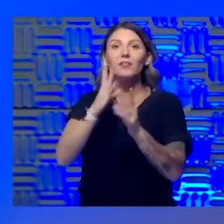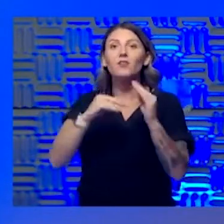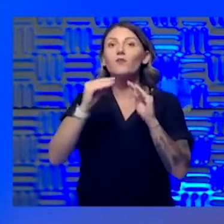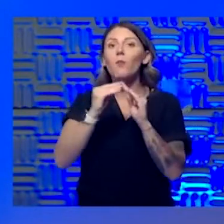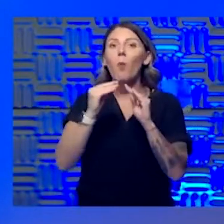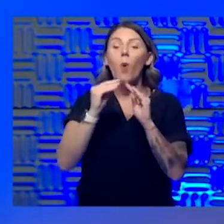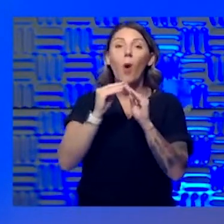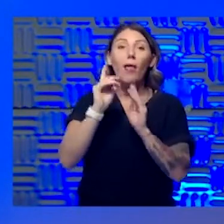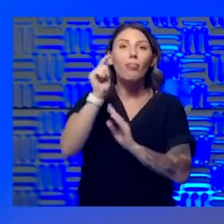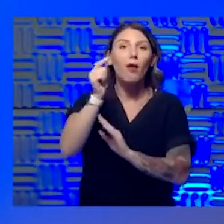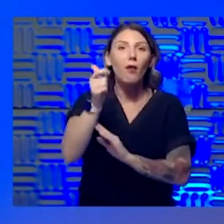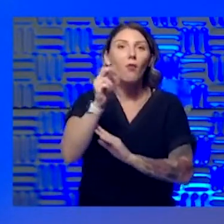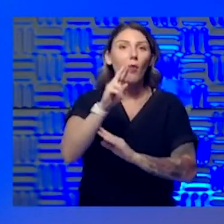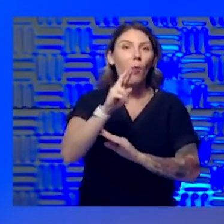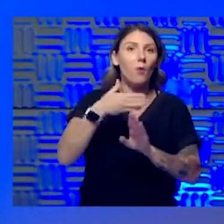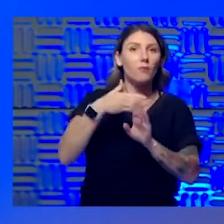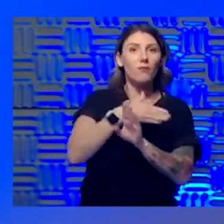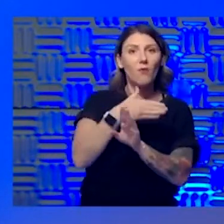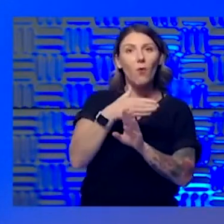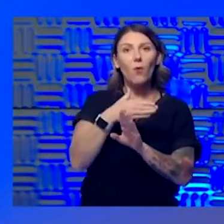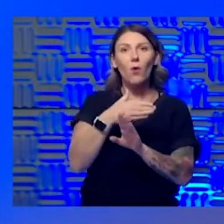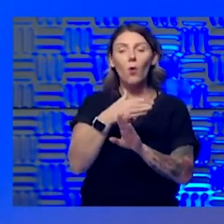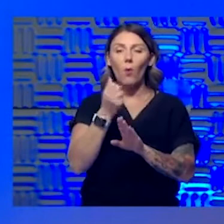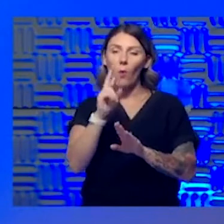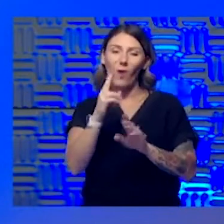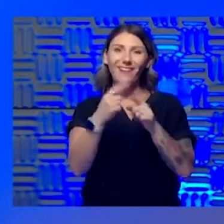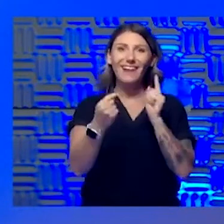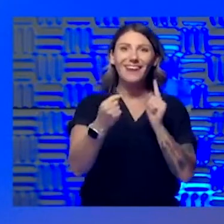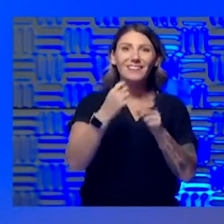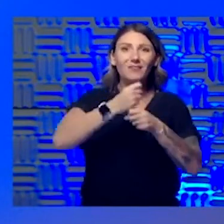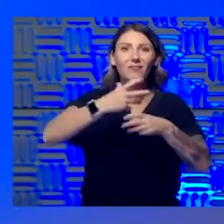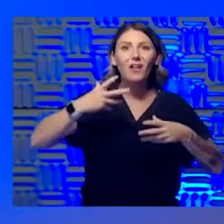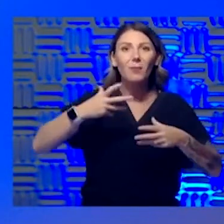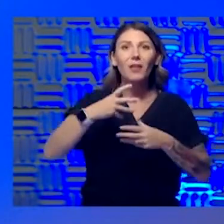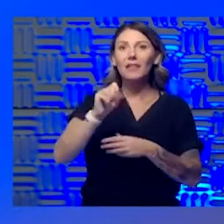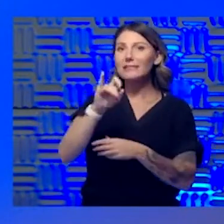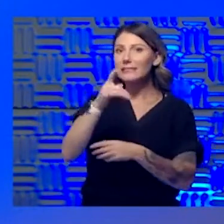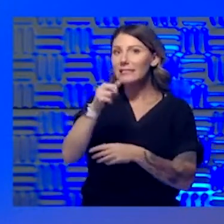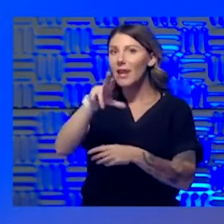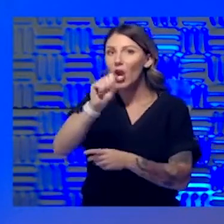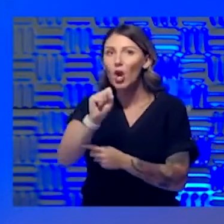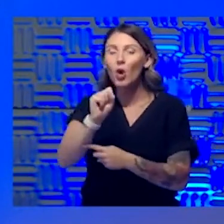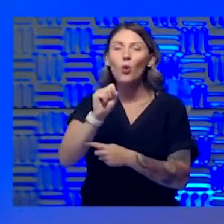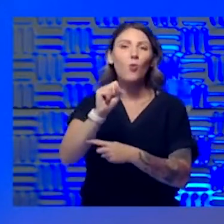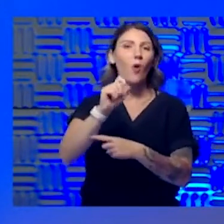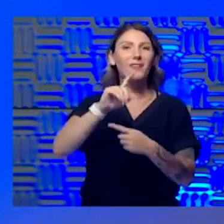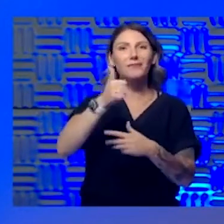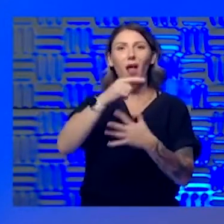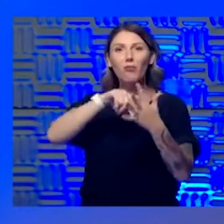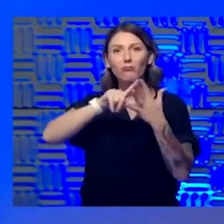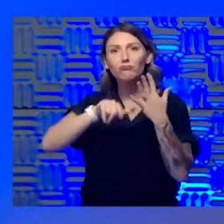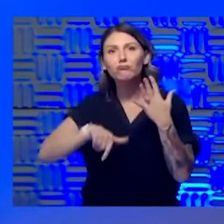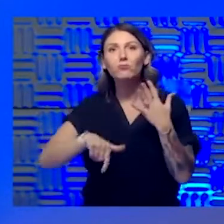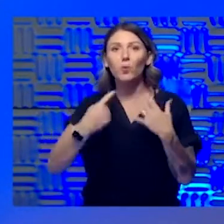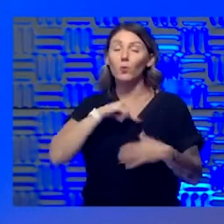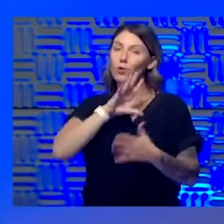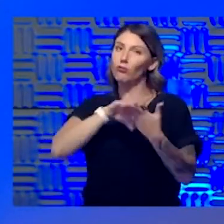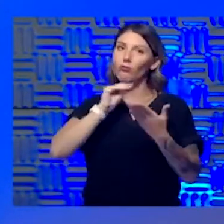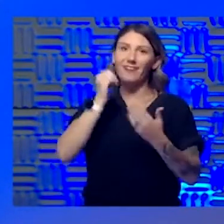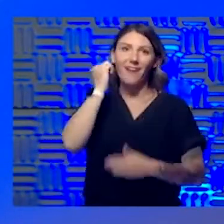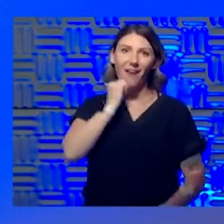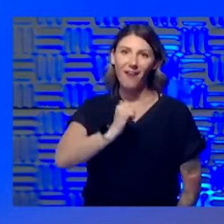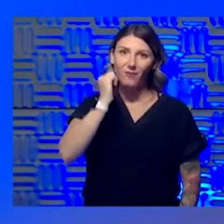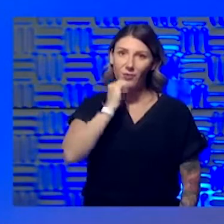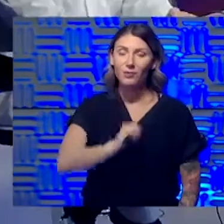we give some of the anti-inflammatory drugs like steroids, like tocilizumab? So we are learning those things on a daily basis as